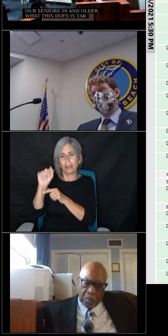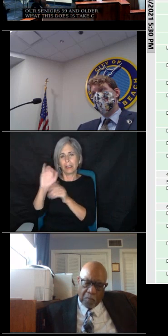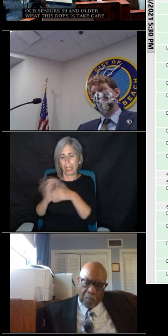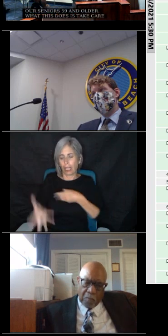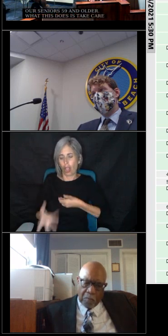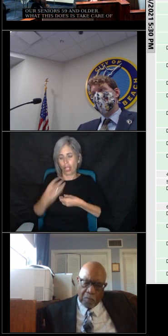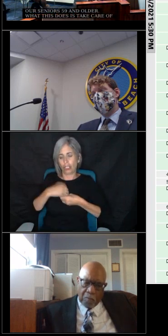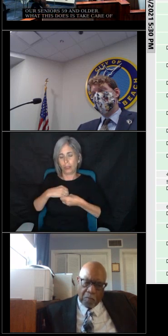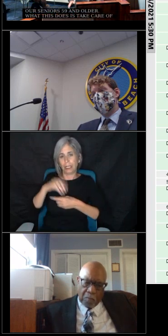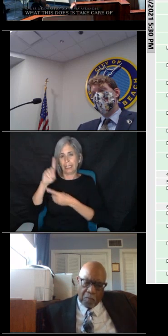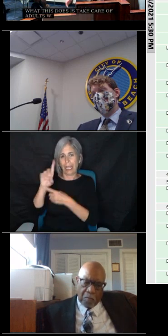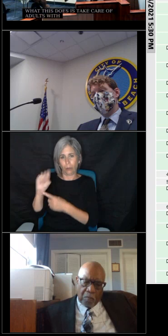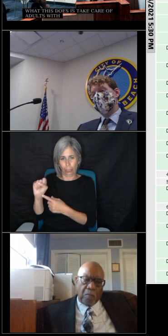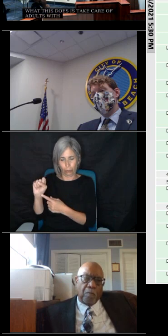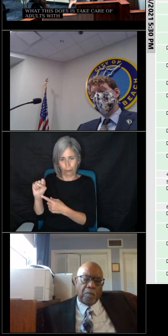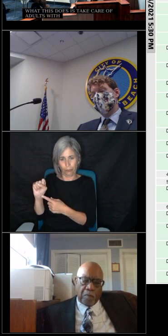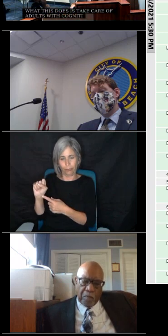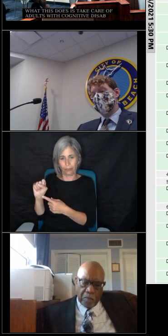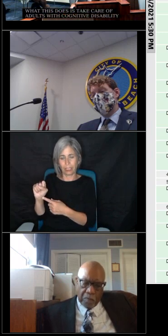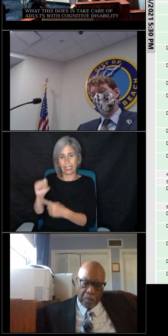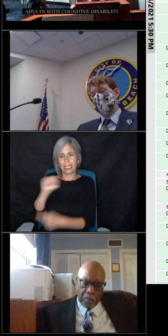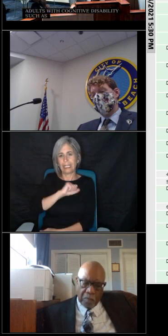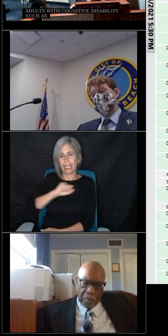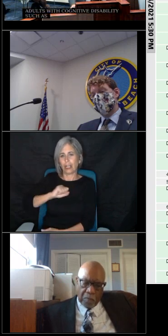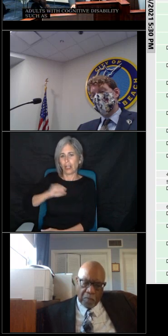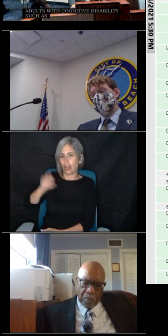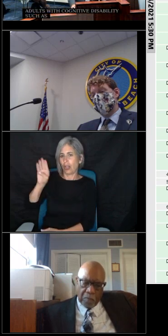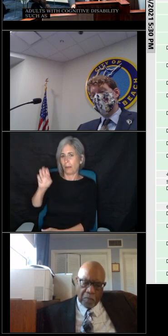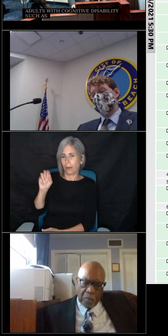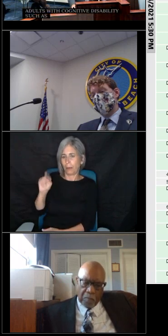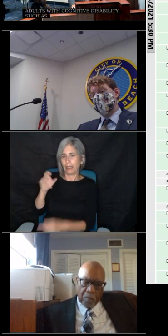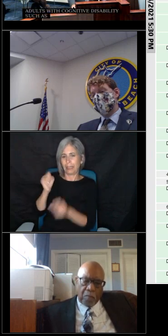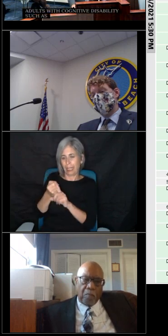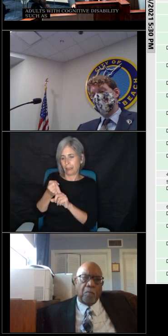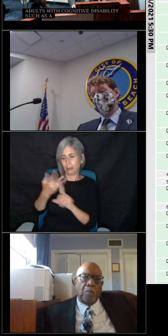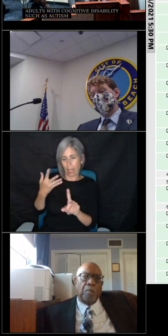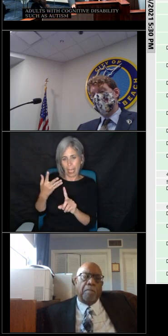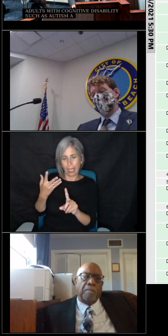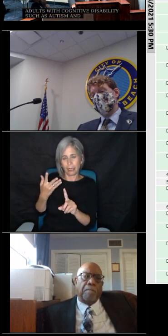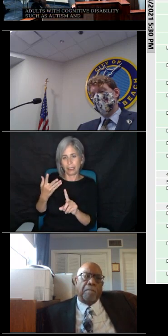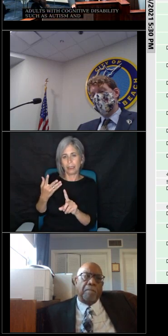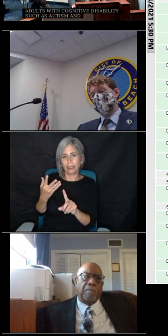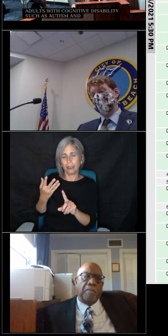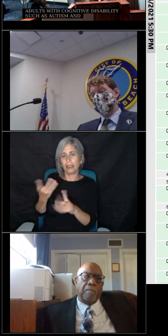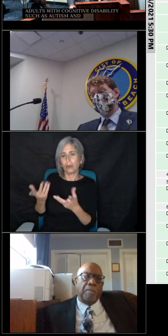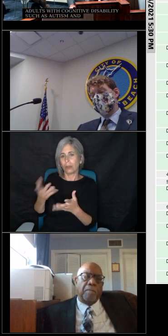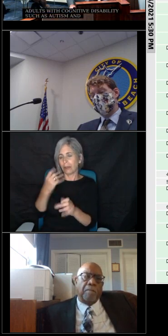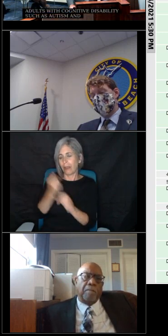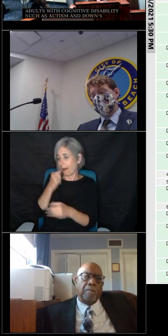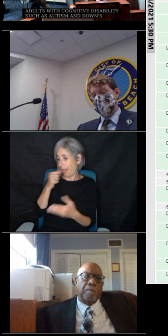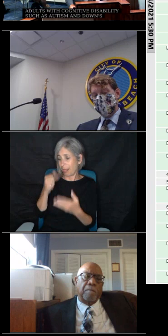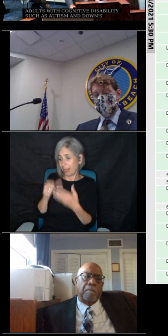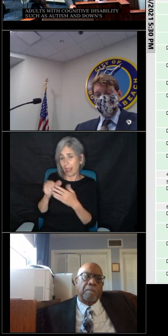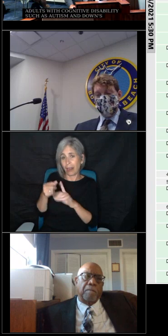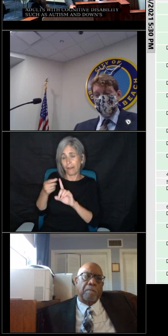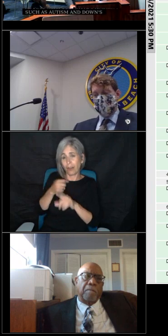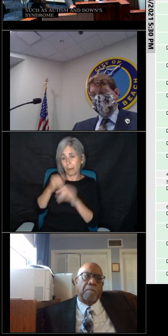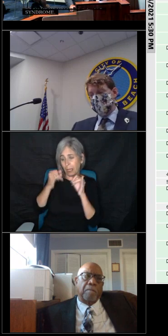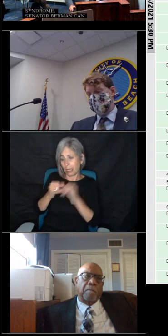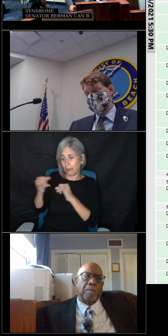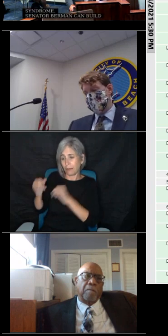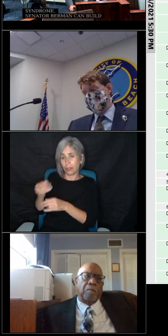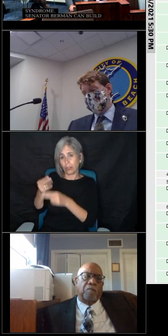and Down syndrome. And Senator Berman can probably build on this a little better, but Senator Berman got a letter from a individual. Her name was